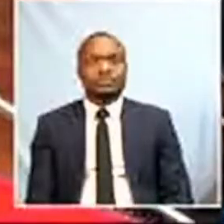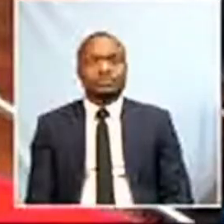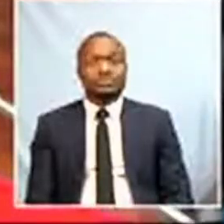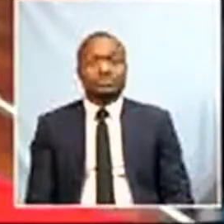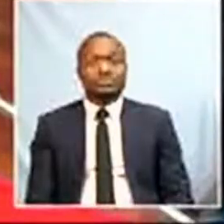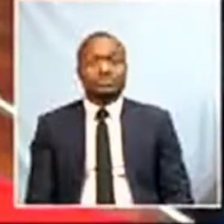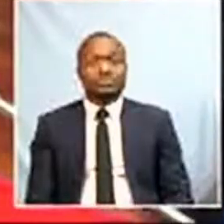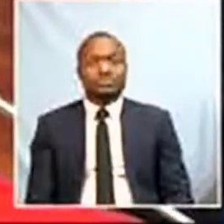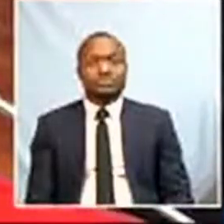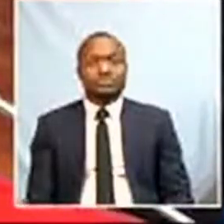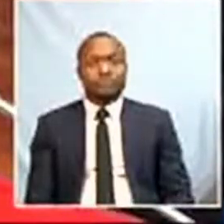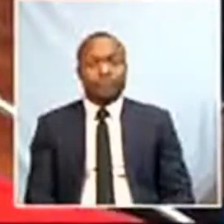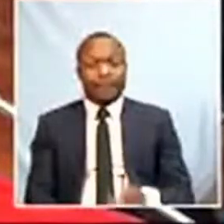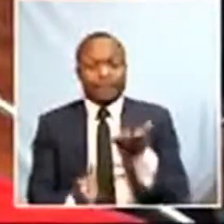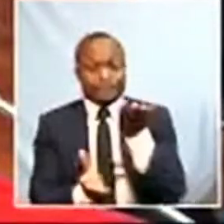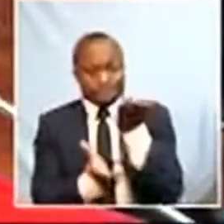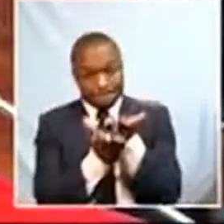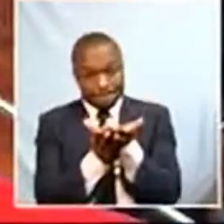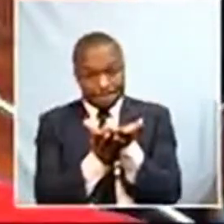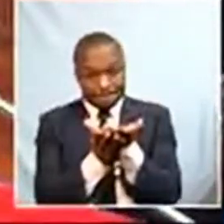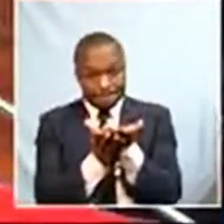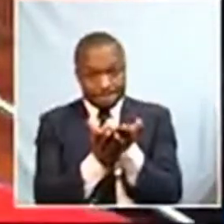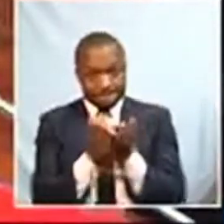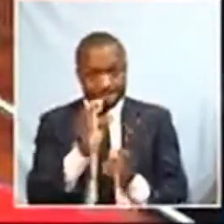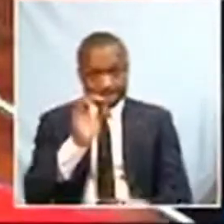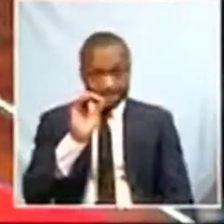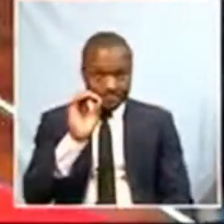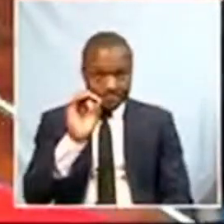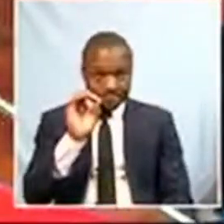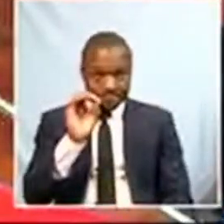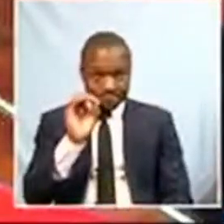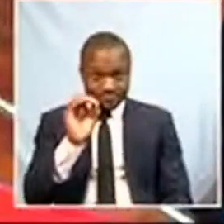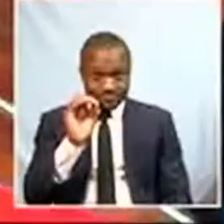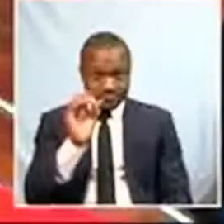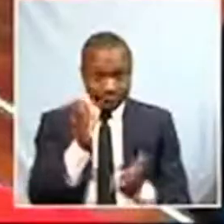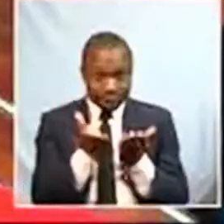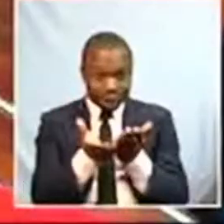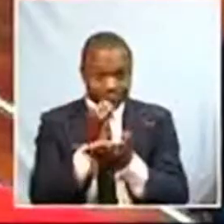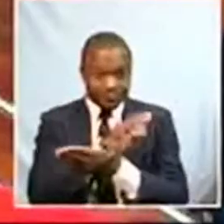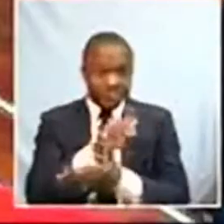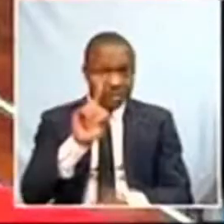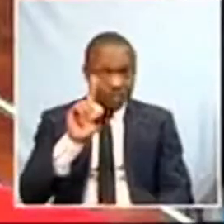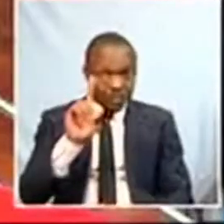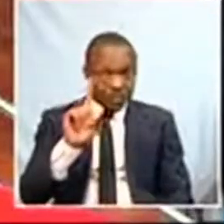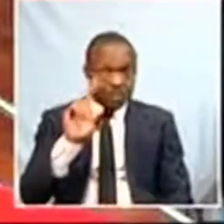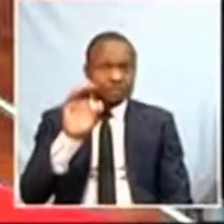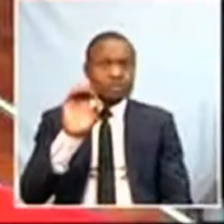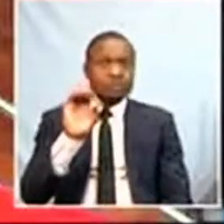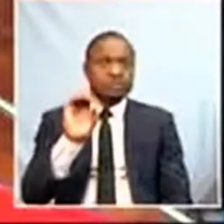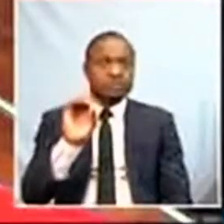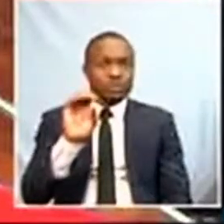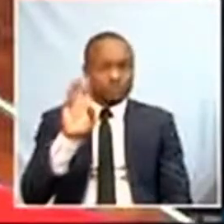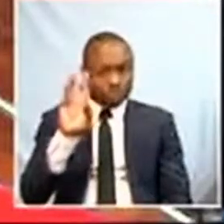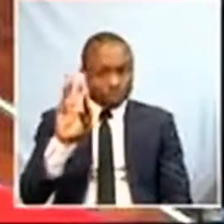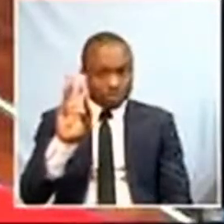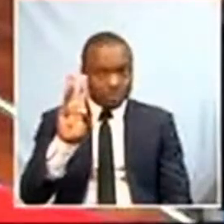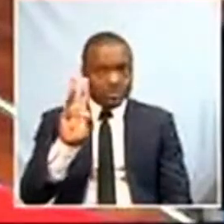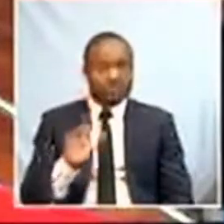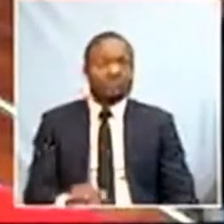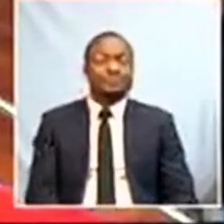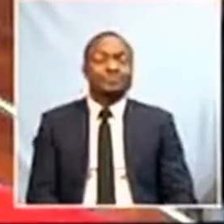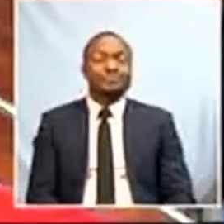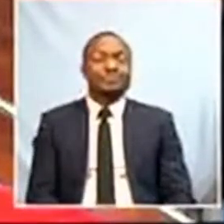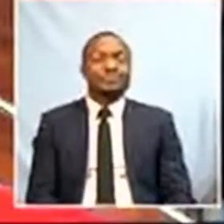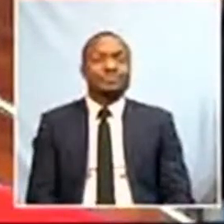Further in the appendices, Appendix O on page 106. Appendix 12.